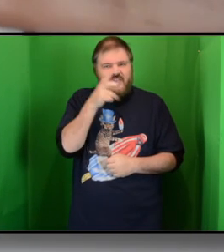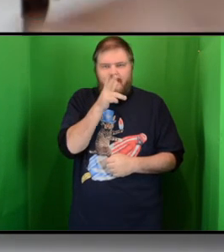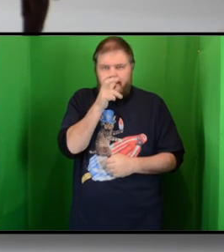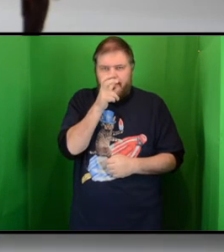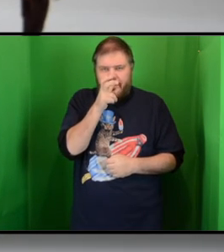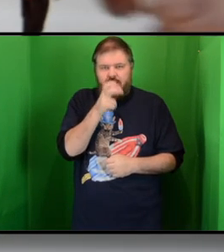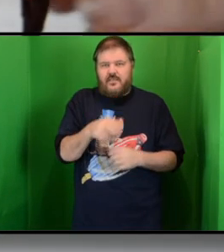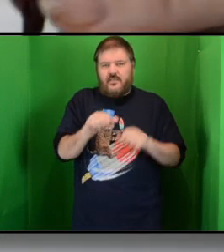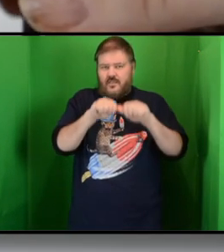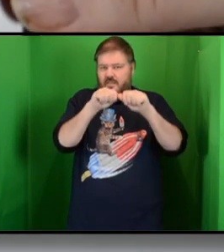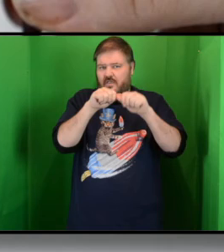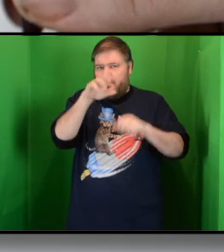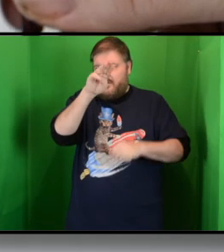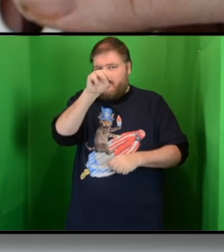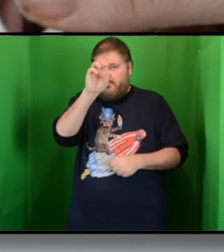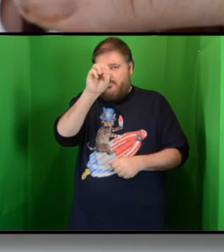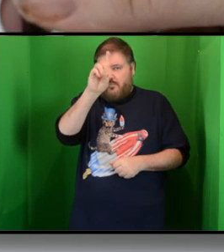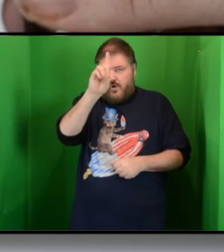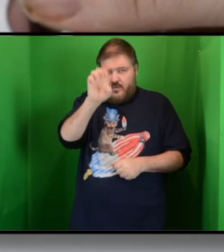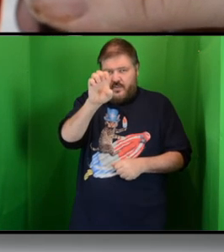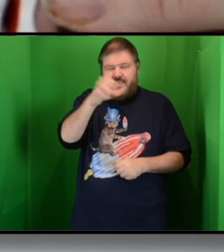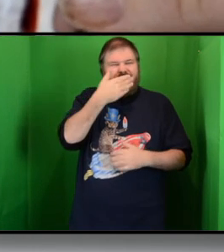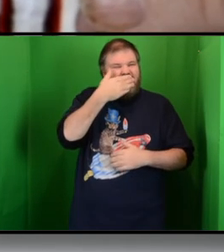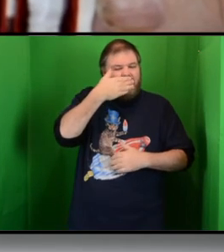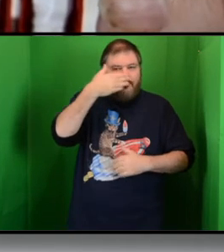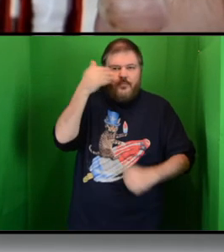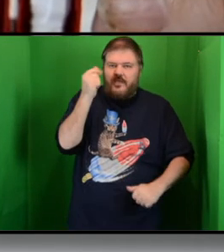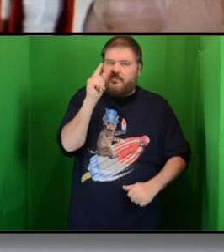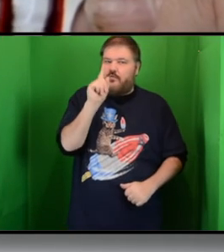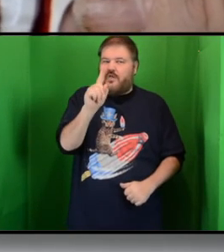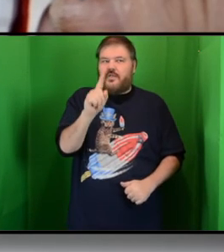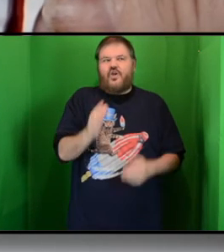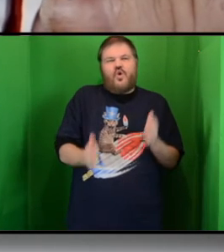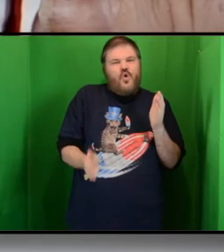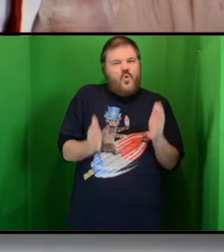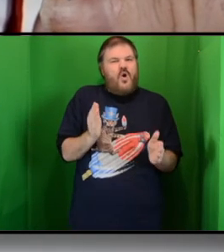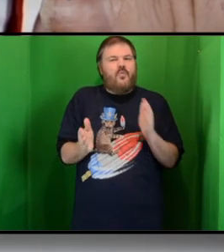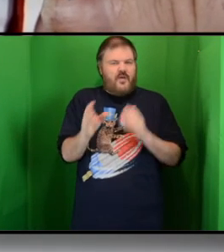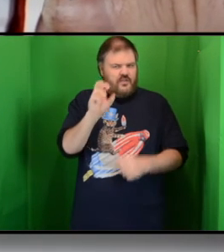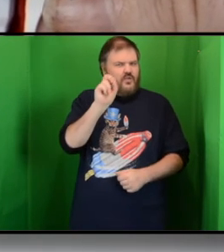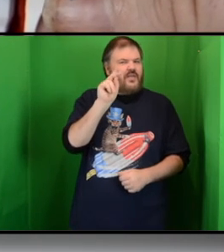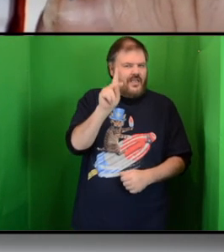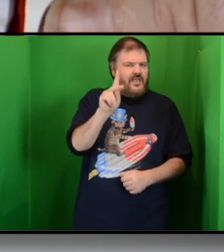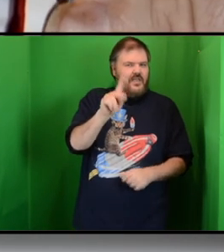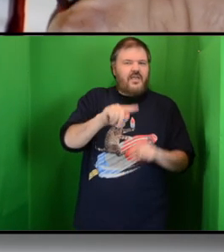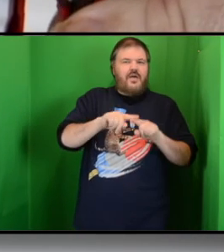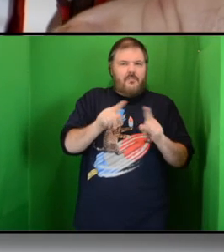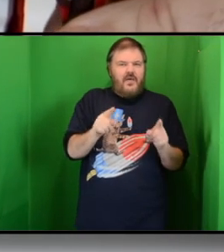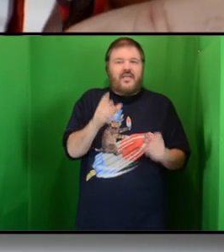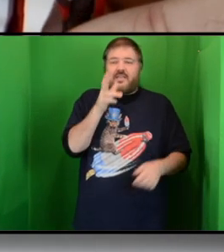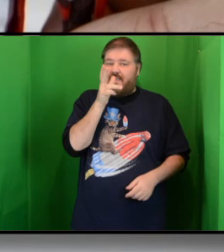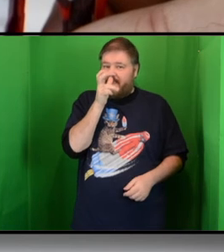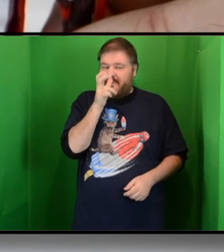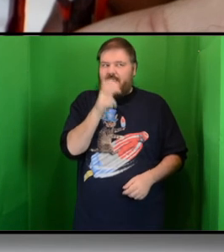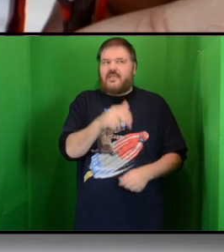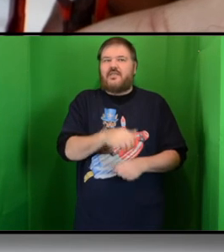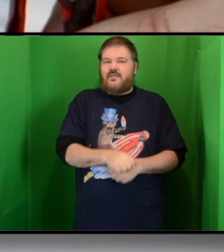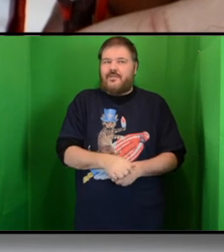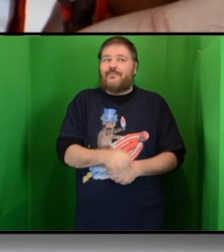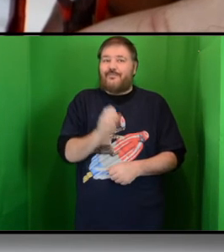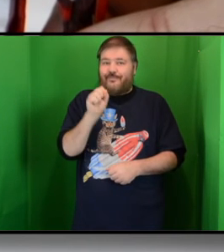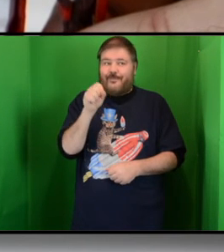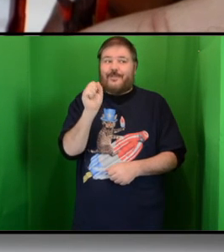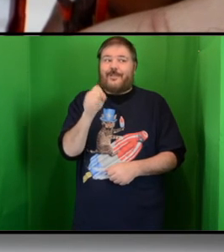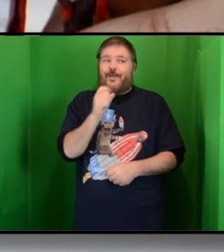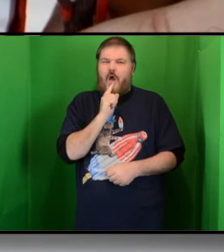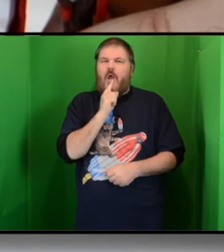head. Now, just to give you some warning regarding this, it took me quite a bit of struggle just to open up